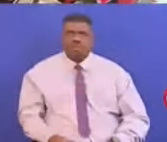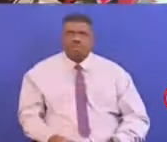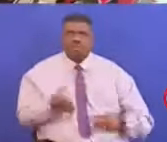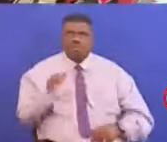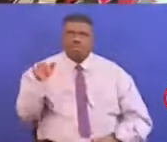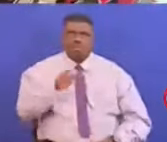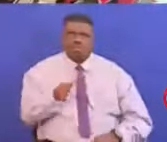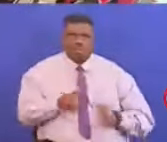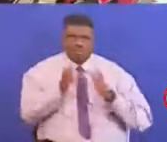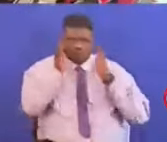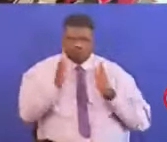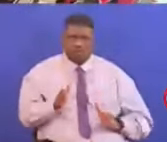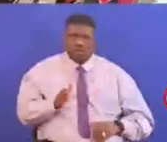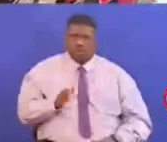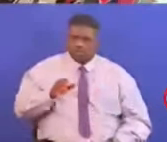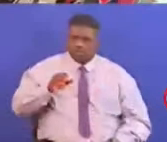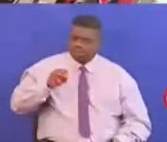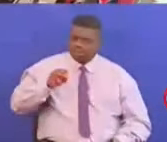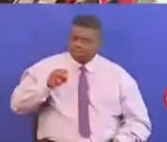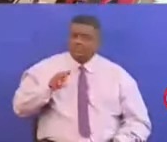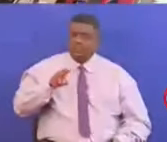call upon Honorable Abdullah Mwinyi.